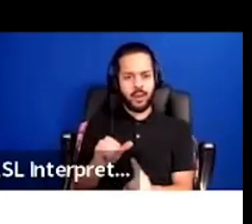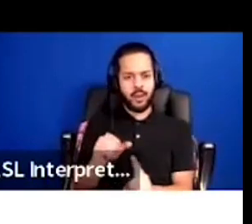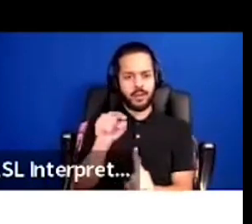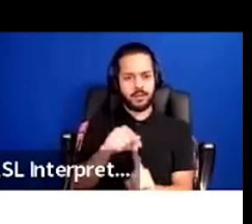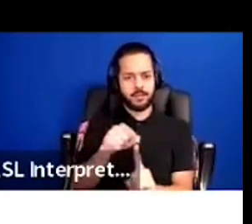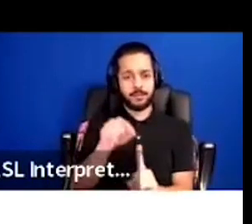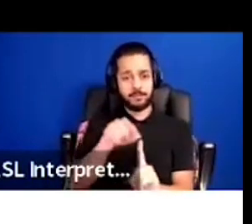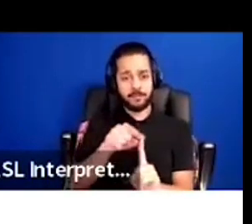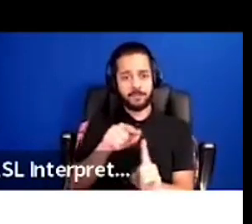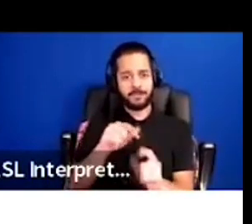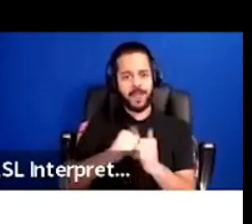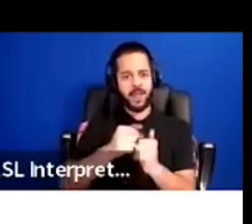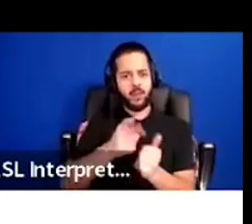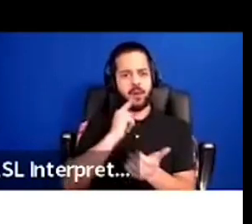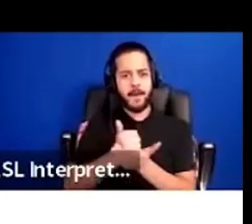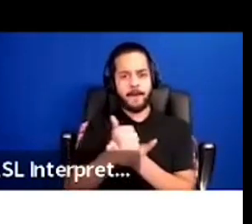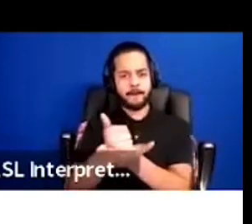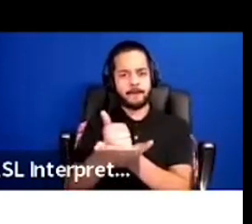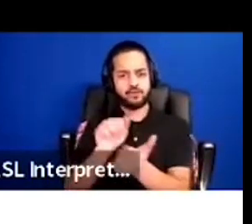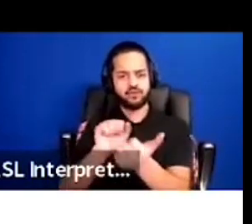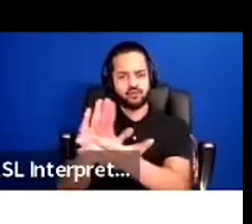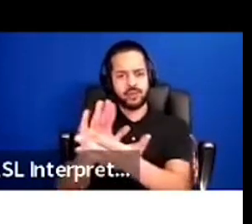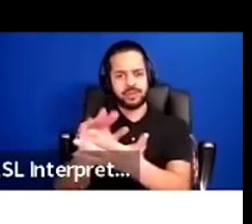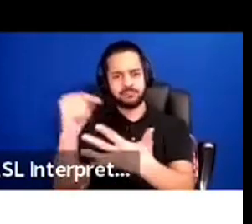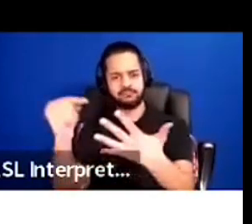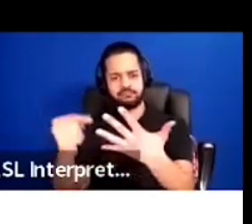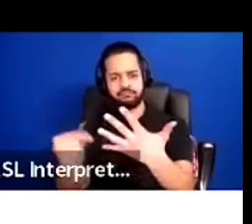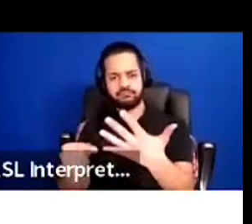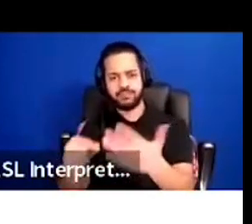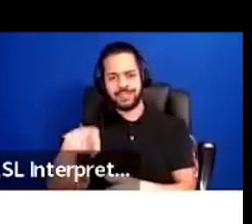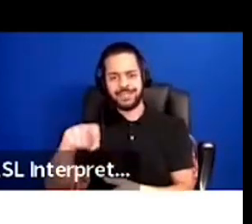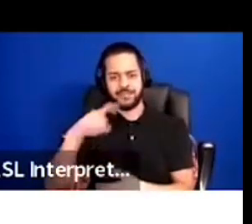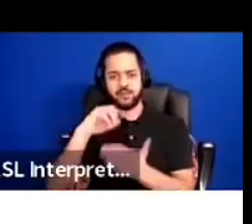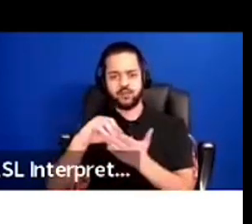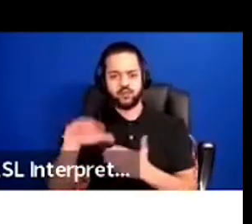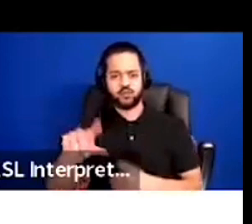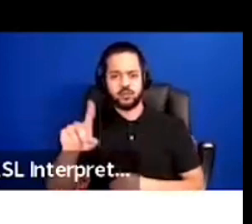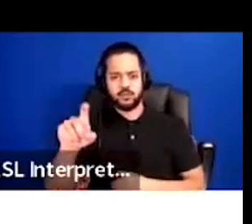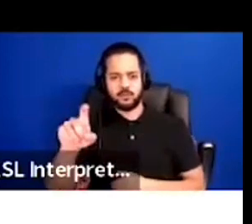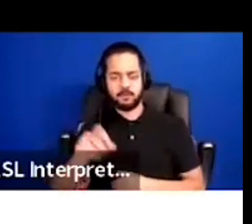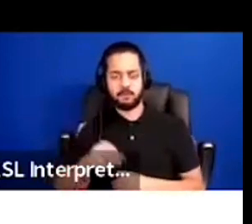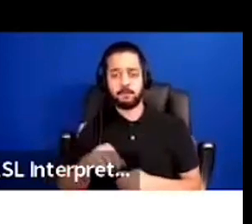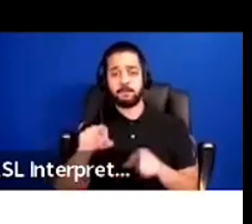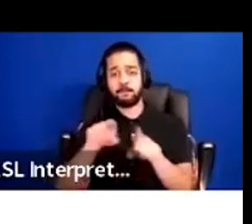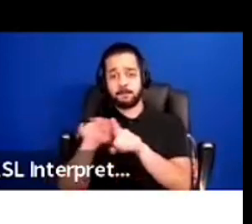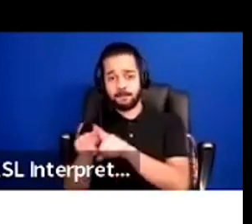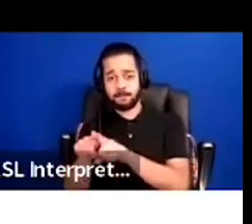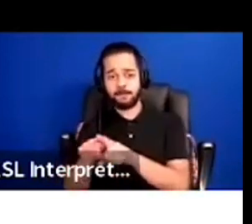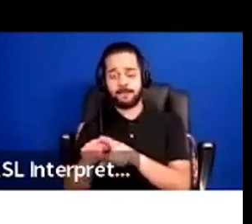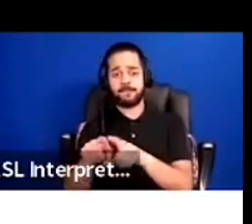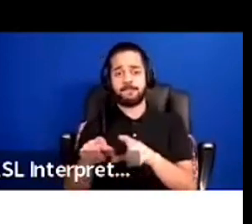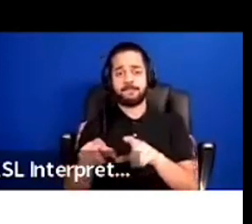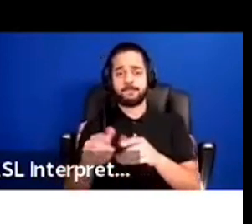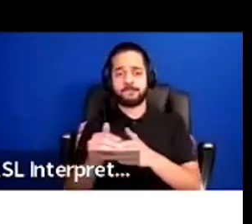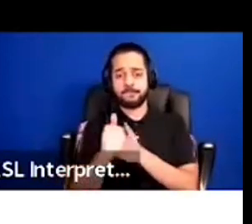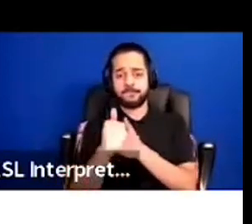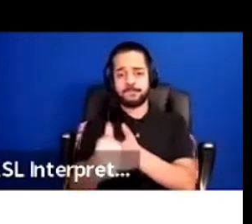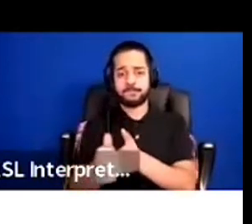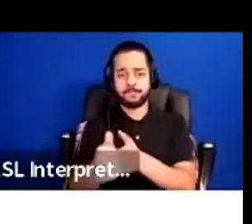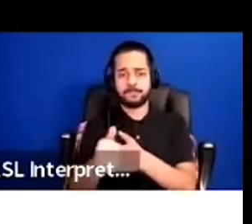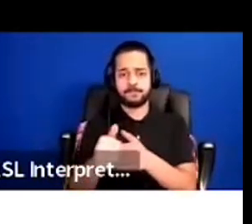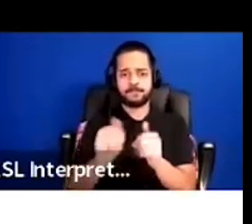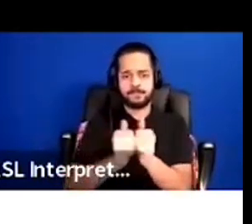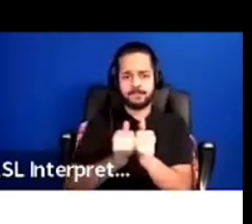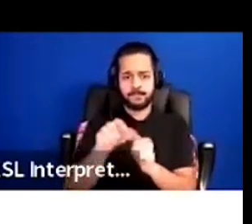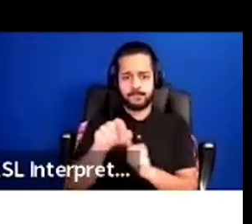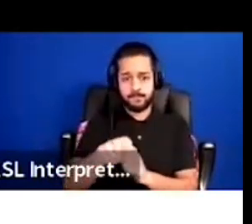help with that particular student. And again, it also comes into how do you build that into a